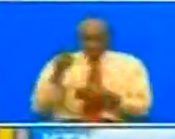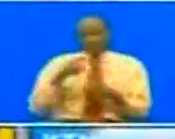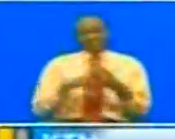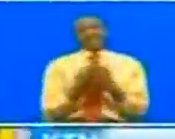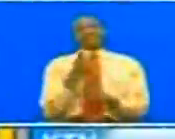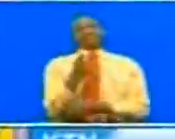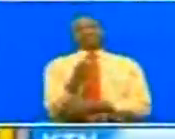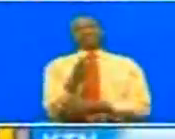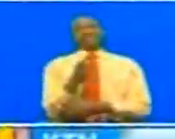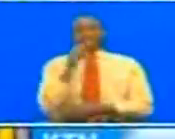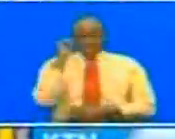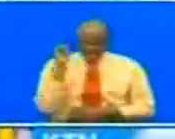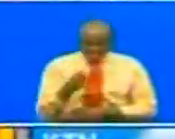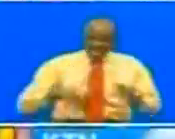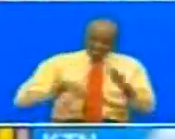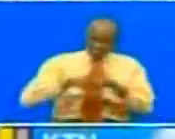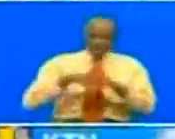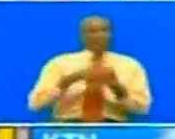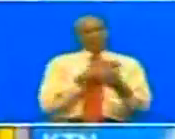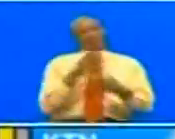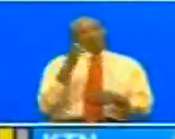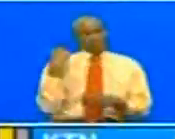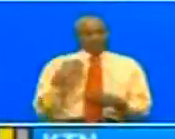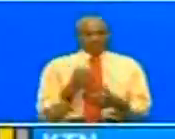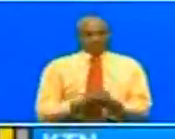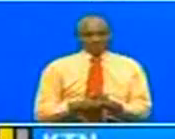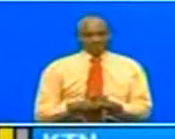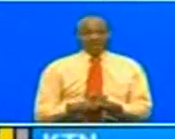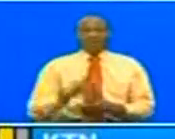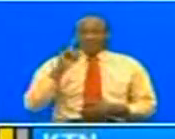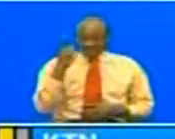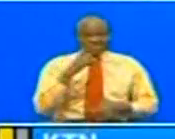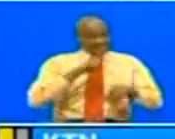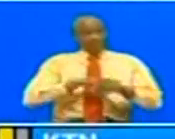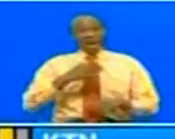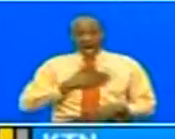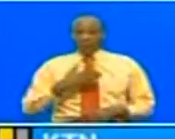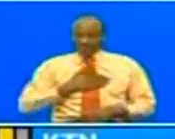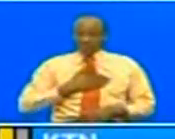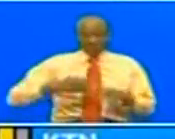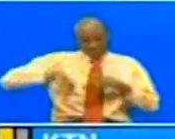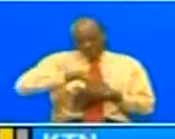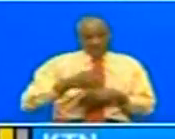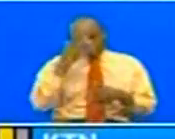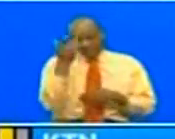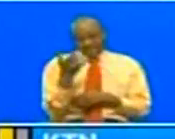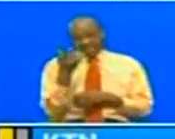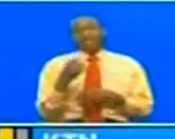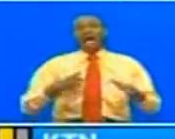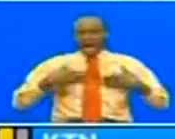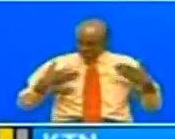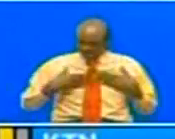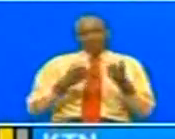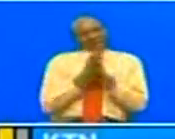by, when Kenya was a soccer powerhouse. Kwanza wakati wetu tulikuwa tunacheza kwa ajili ya furaha